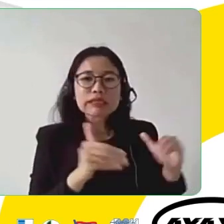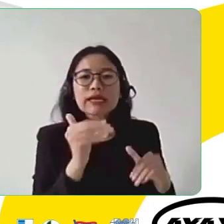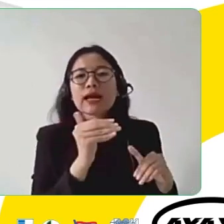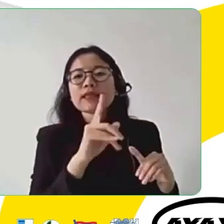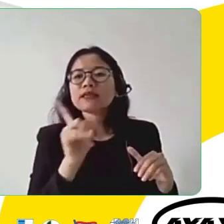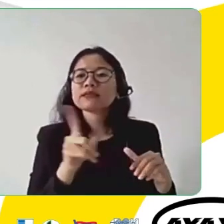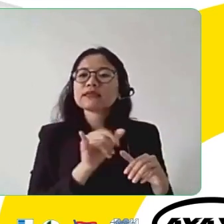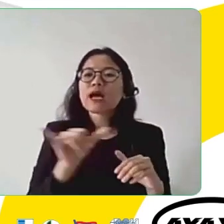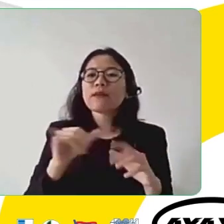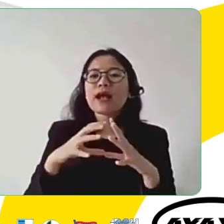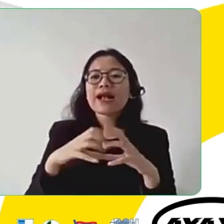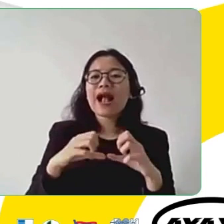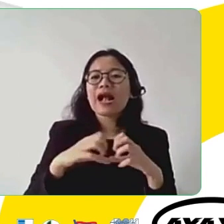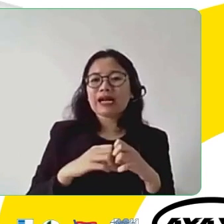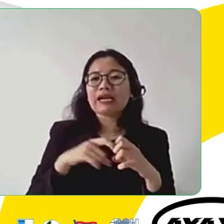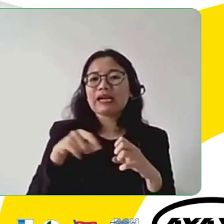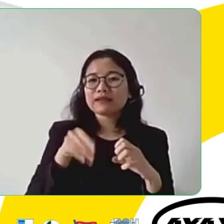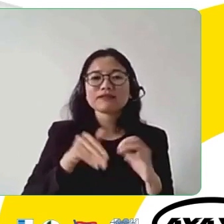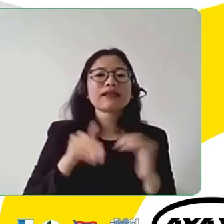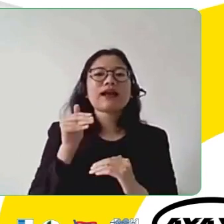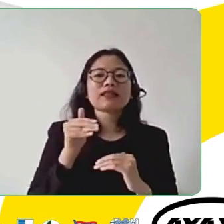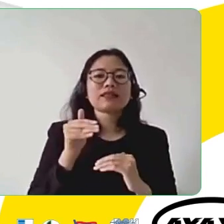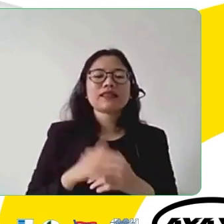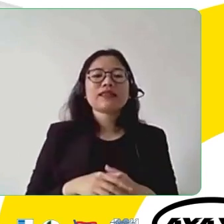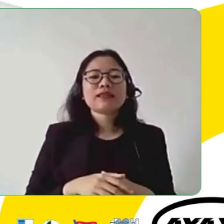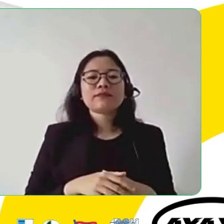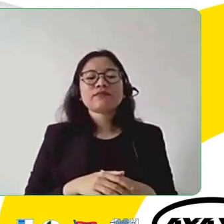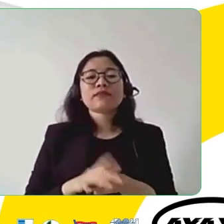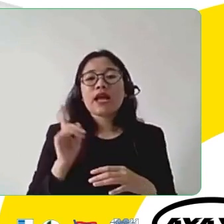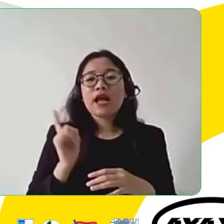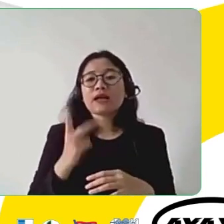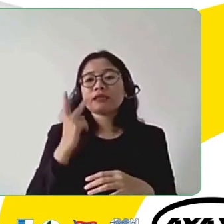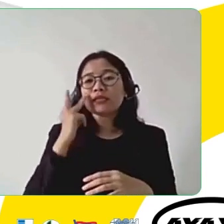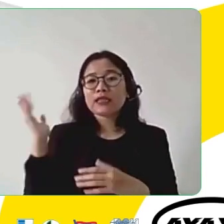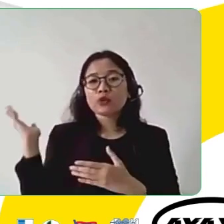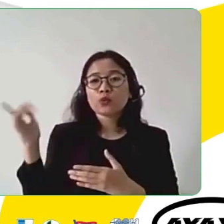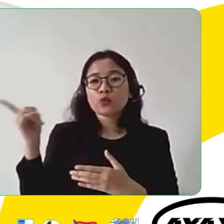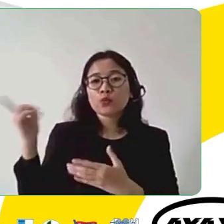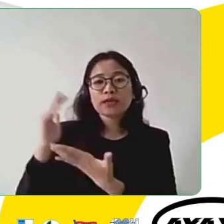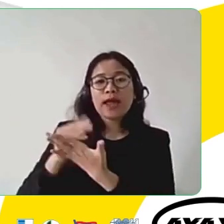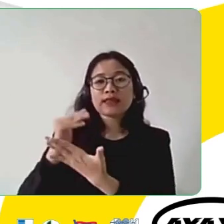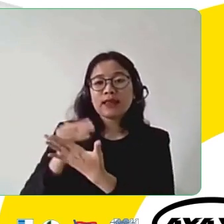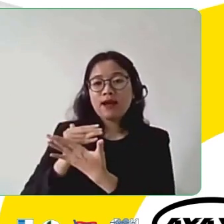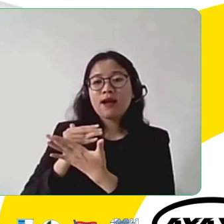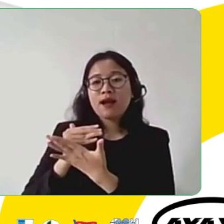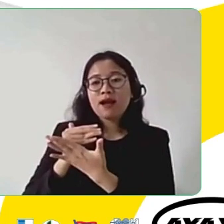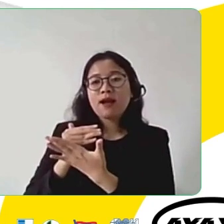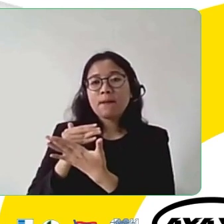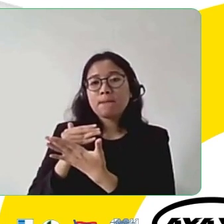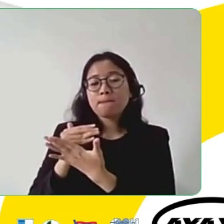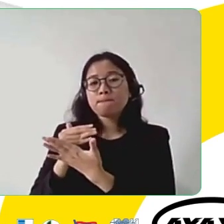This is a part of the evidence that actually PM10, PM2.5 is also